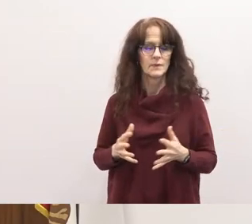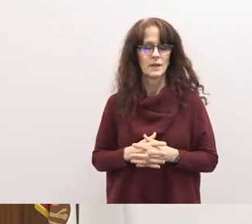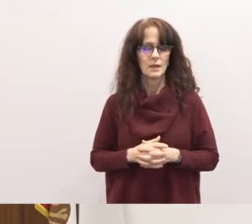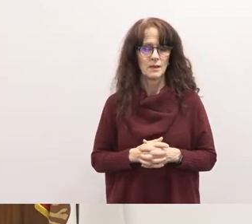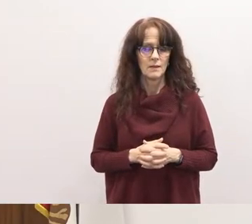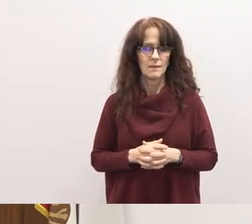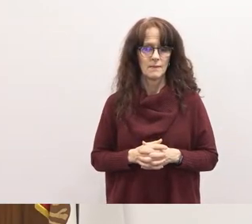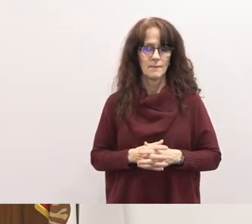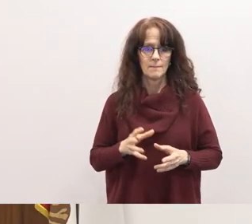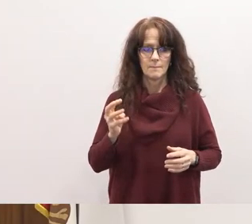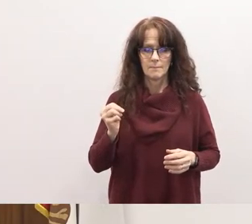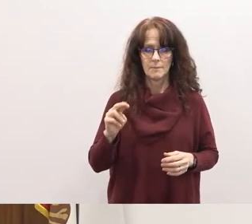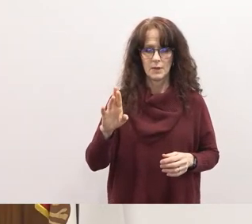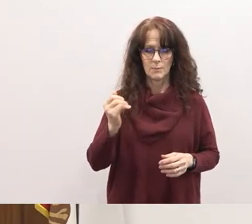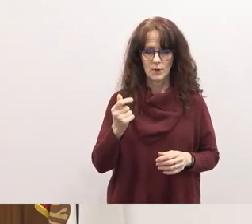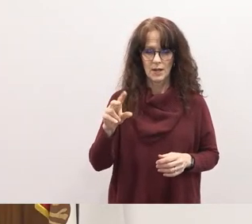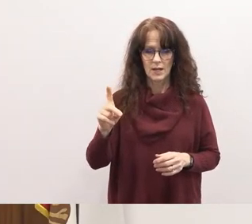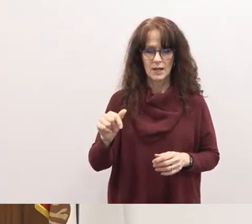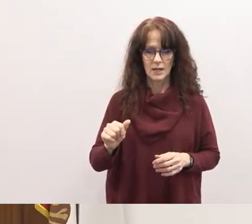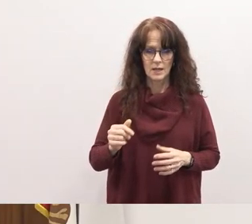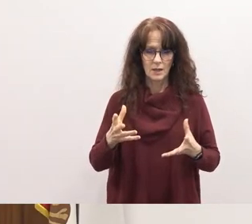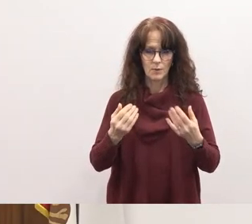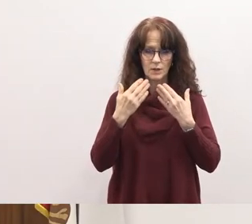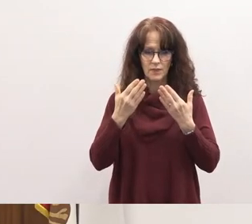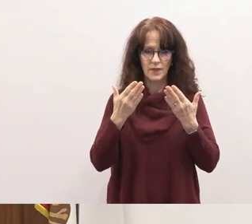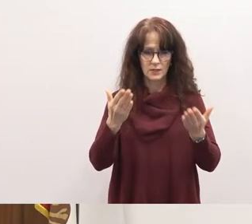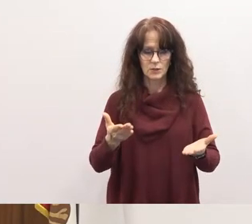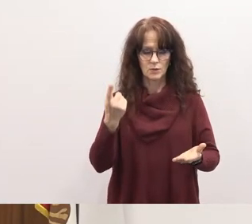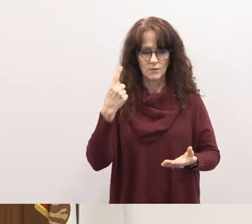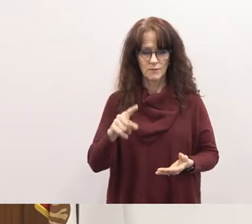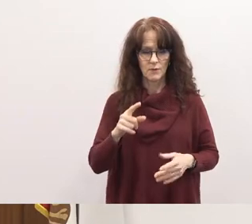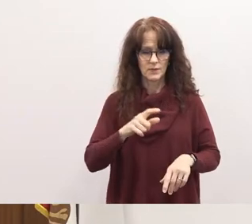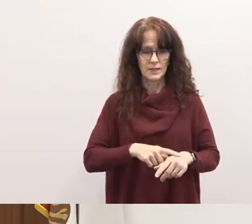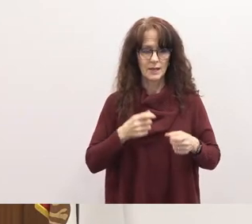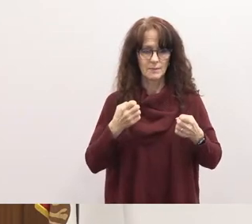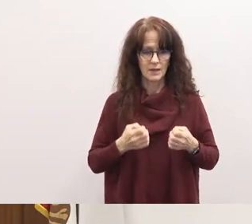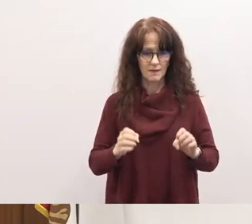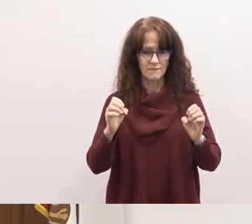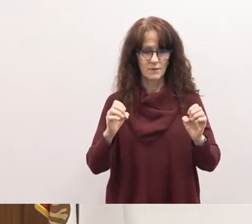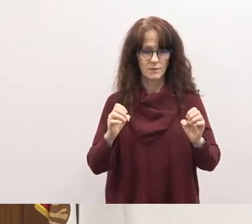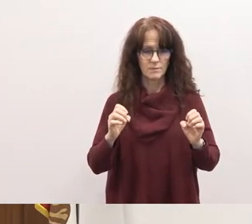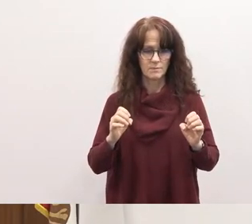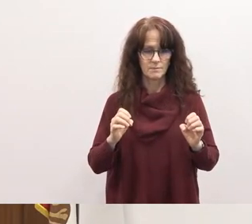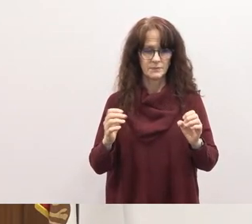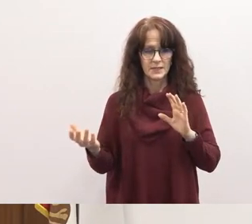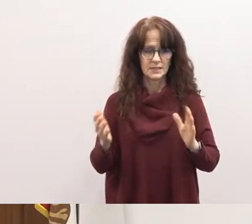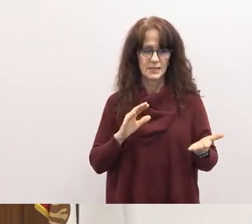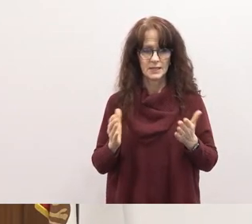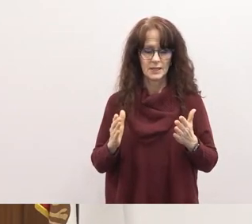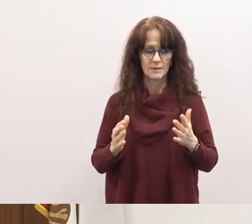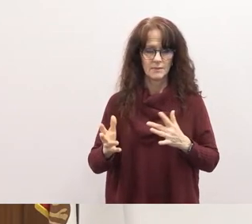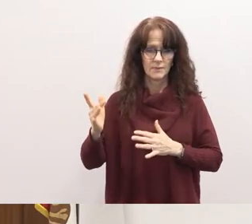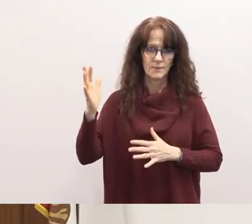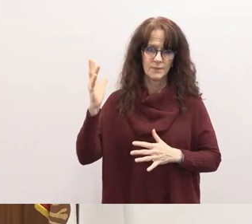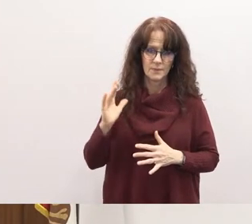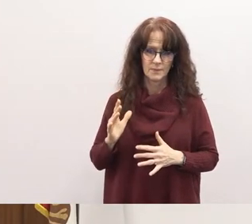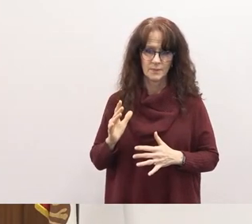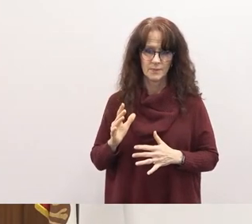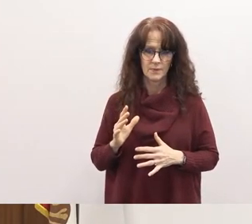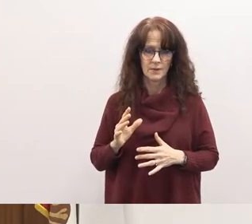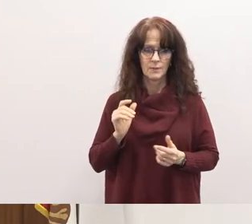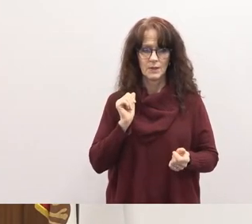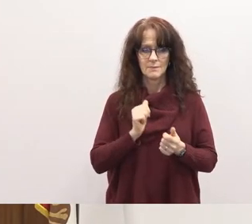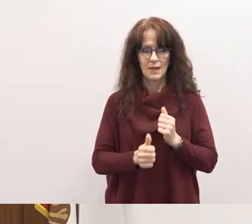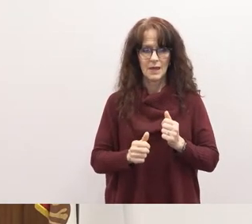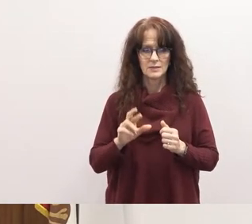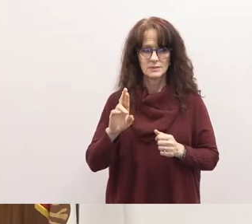So Mr. Miranda and the team, I just want to thank you for the time and effort. It seems like ages ago that we passed a